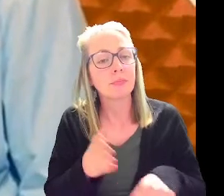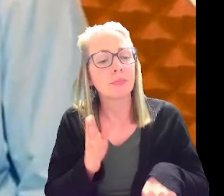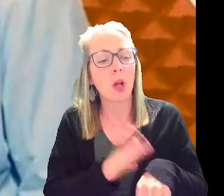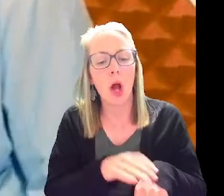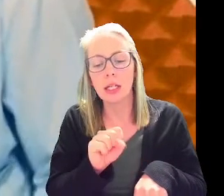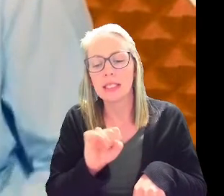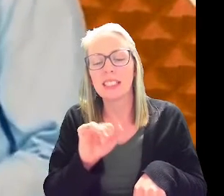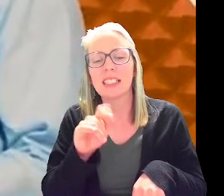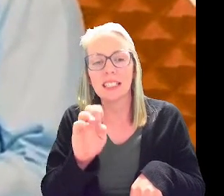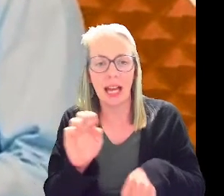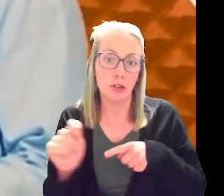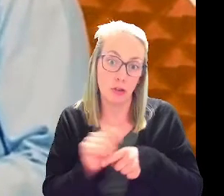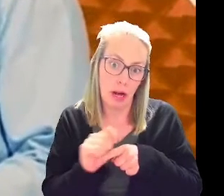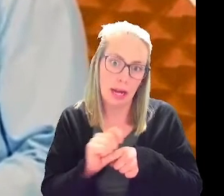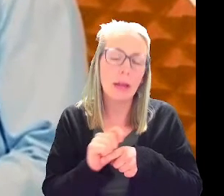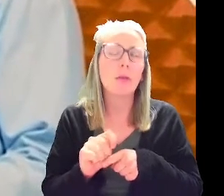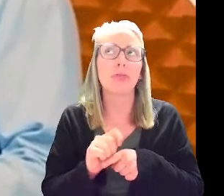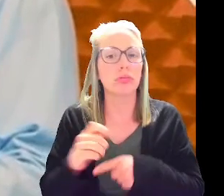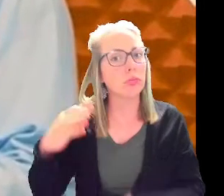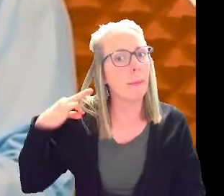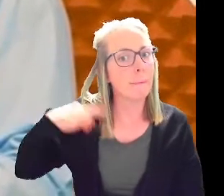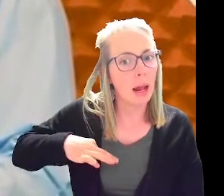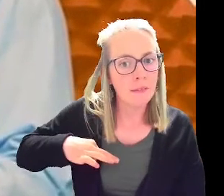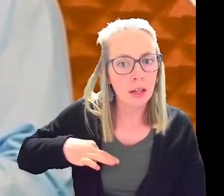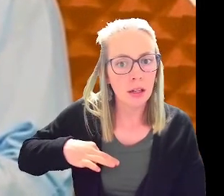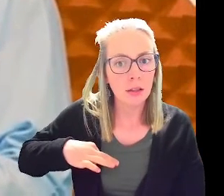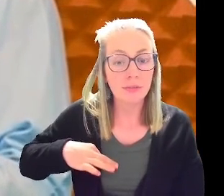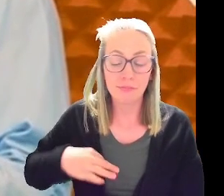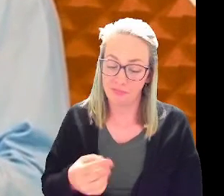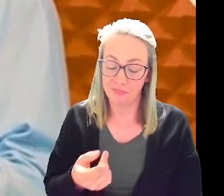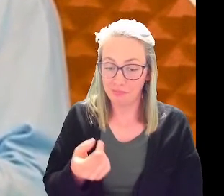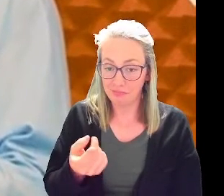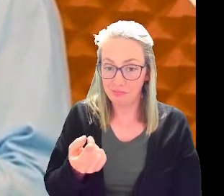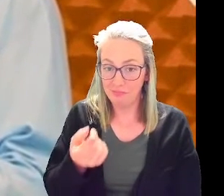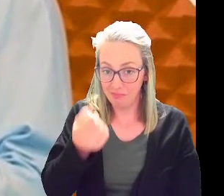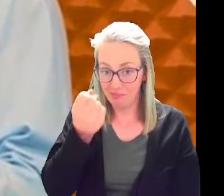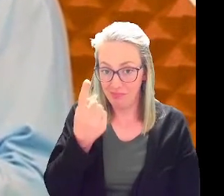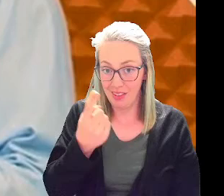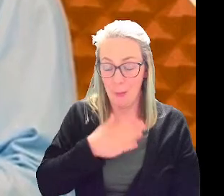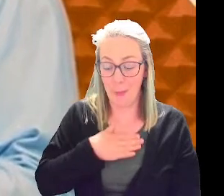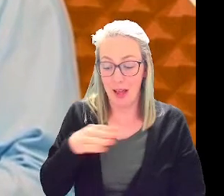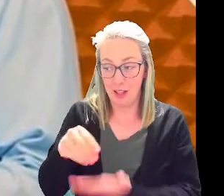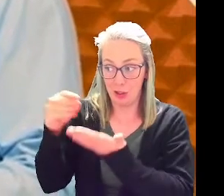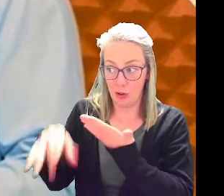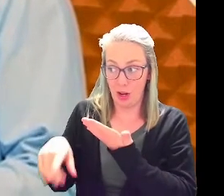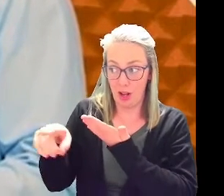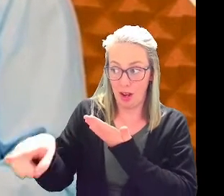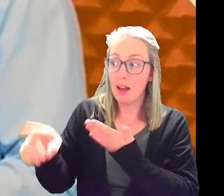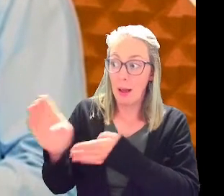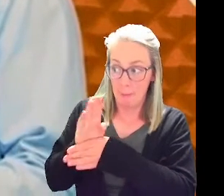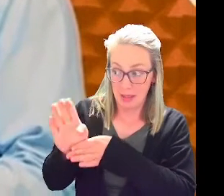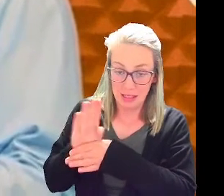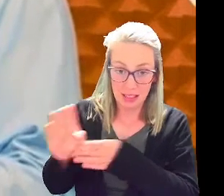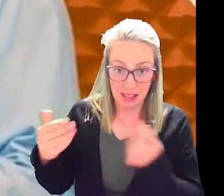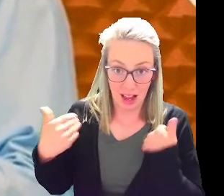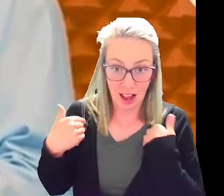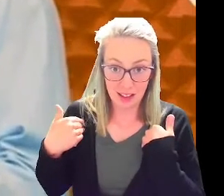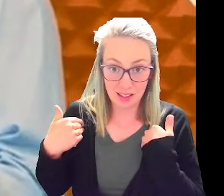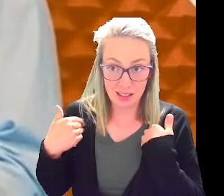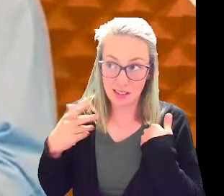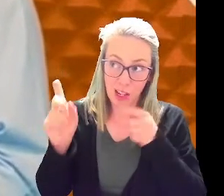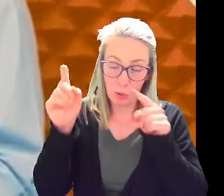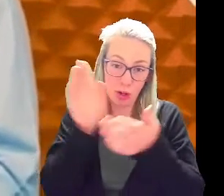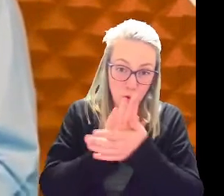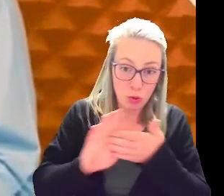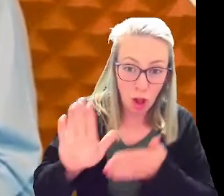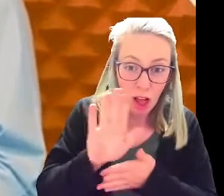is huge. Now, I should say that my student, who now owns his own business, did go to college. Now, if you're saying, can you go to college for